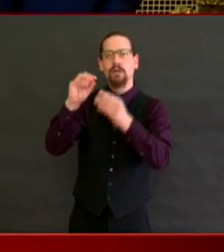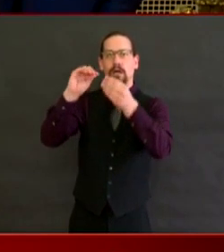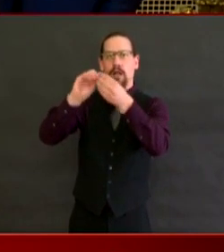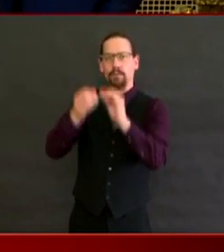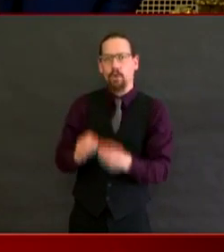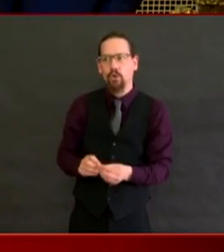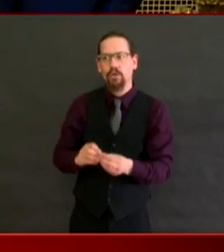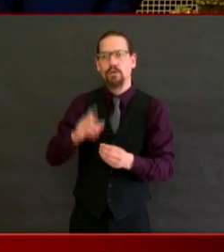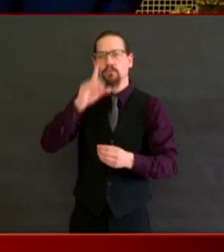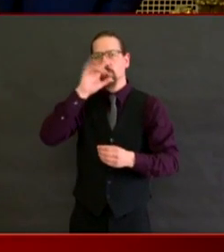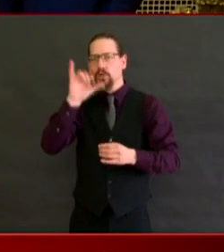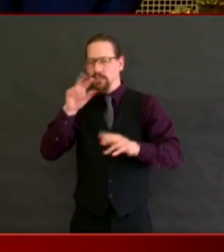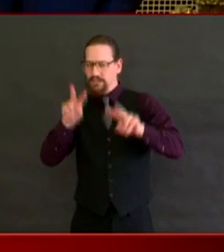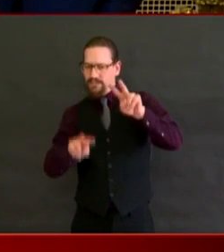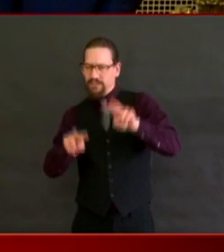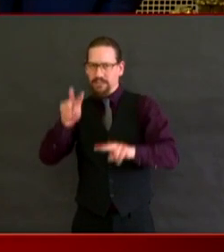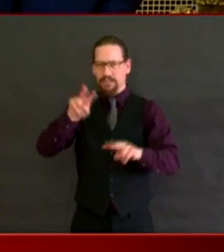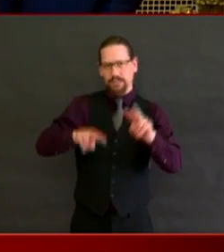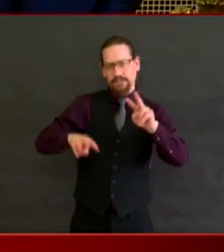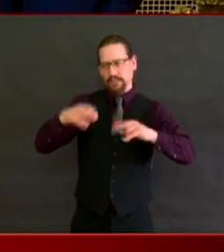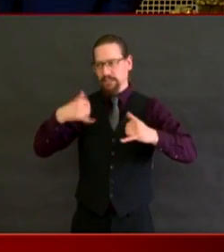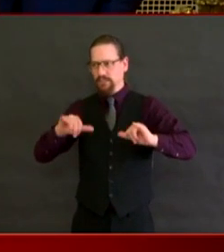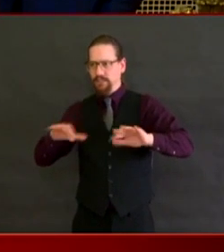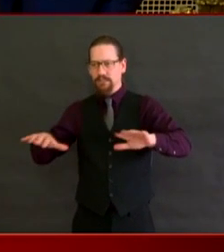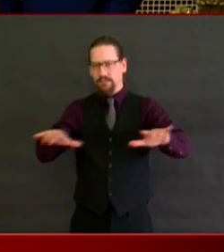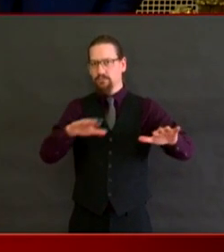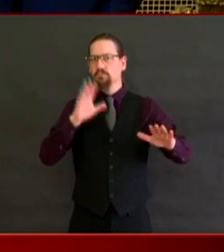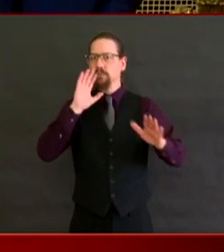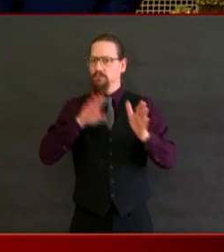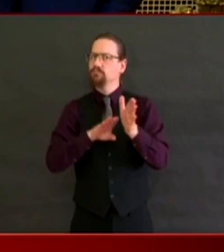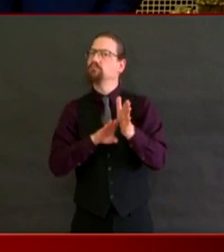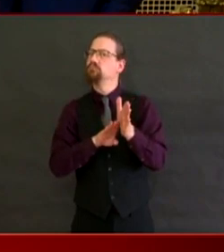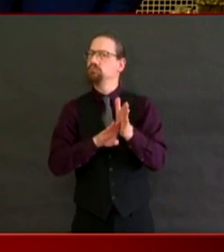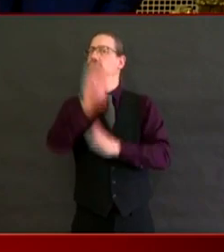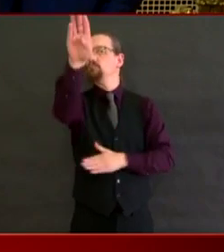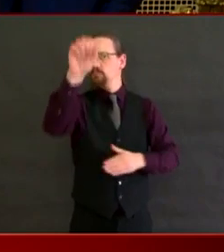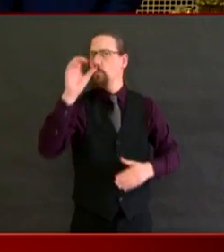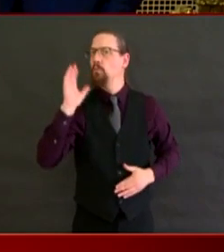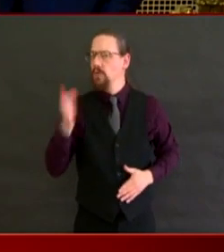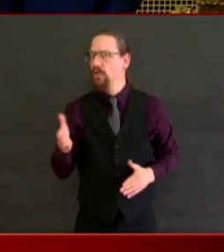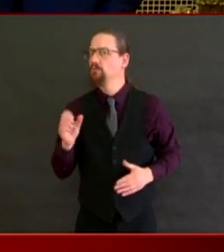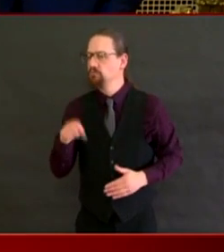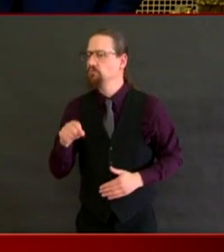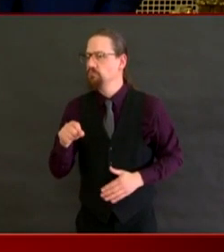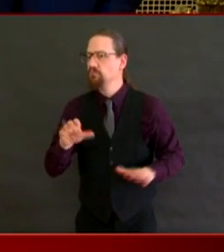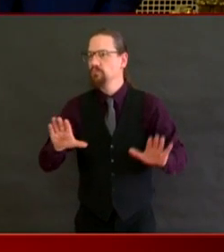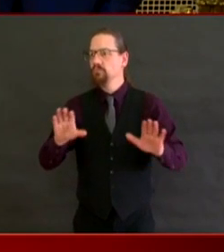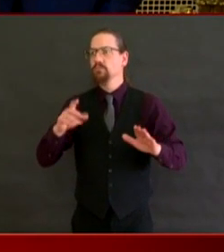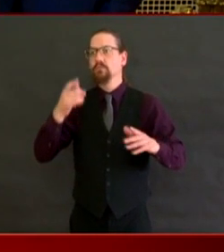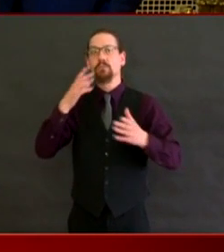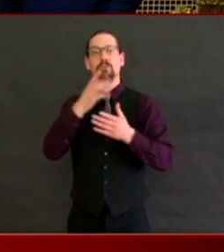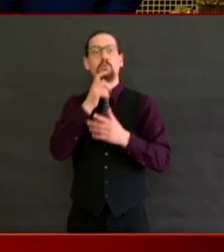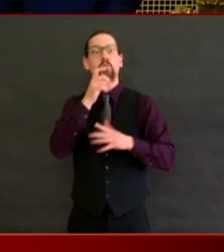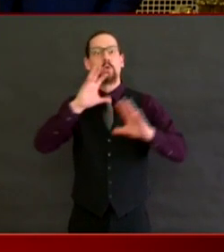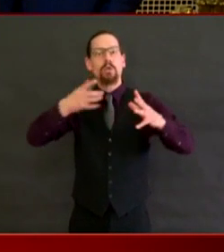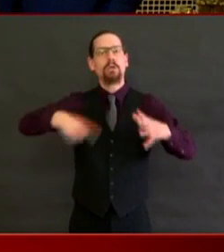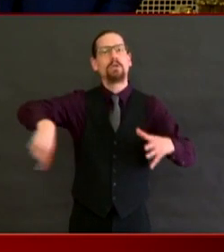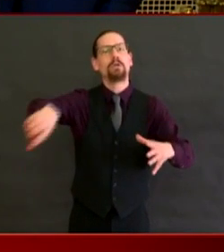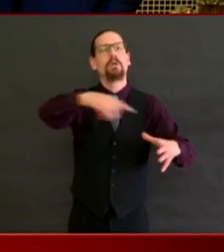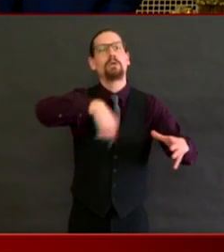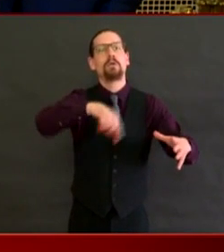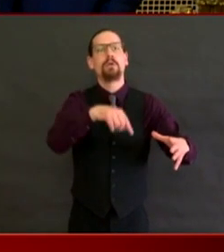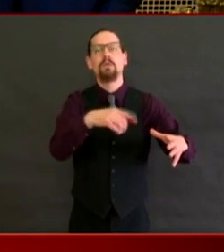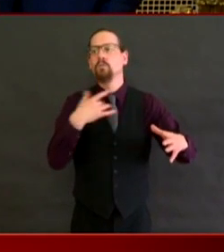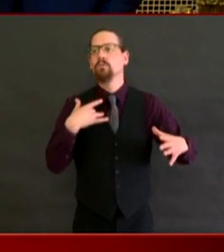reasons. One, for those folks who still aren't serious in the way they're interpreting the